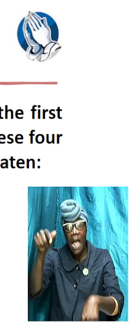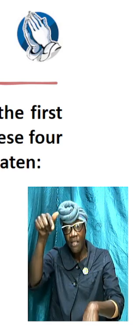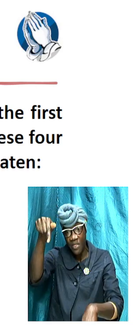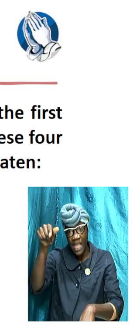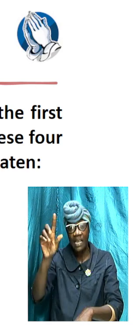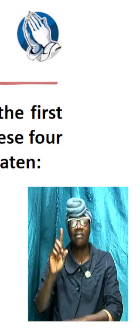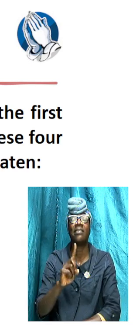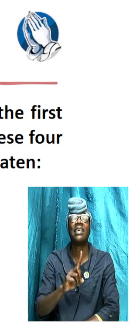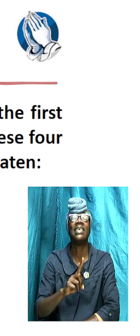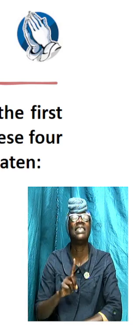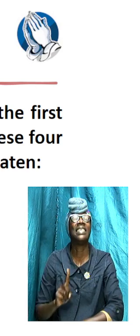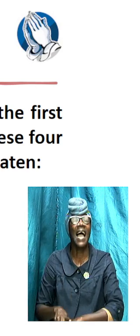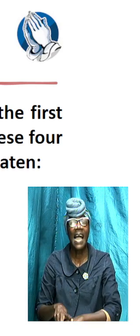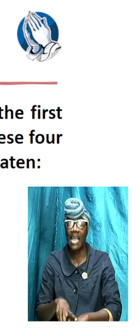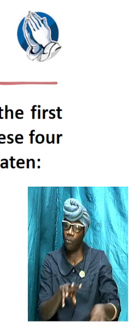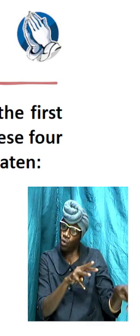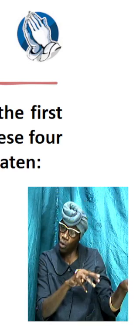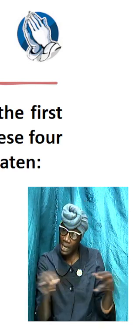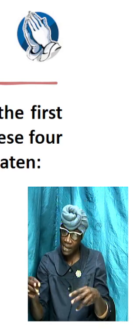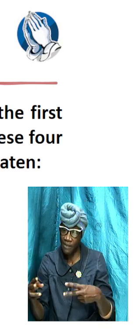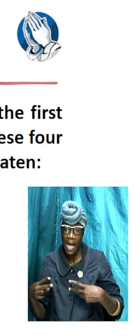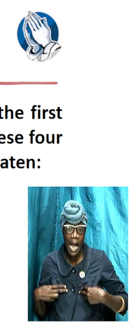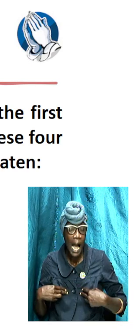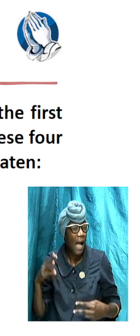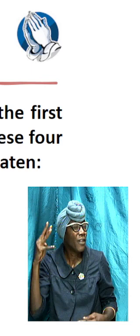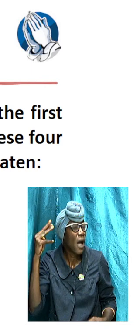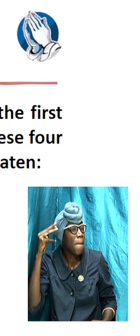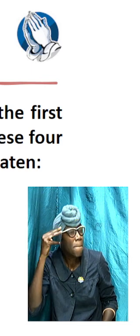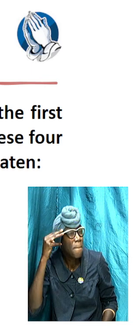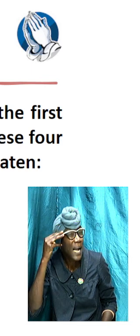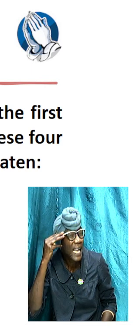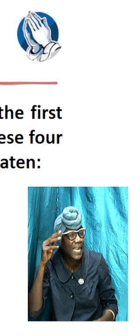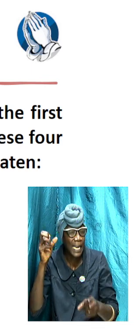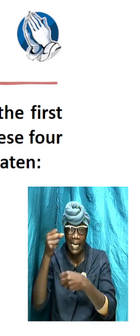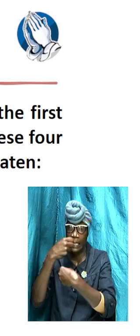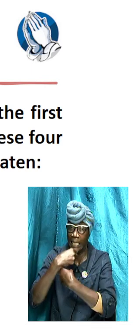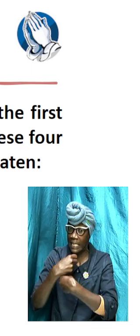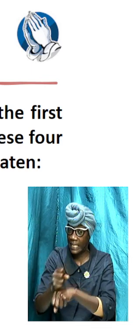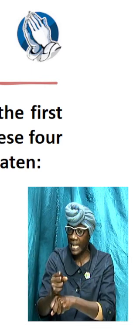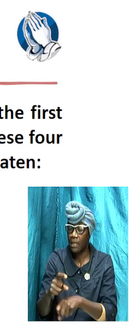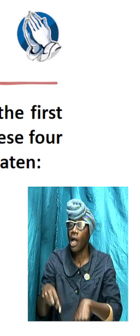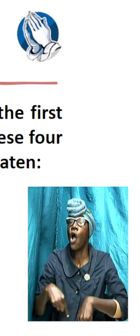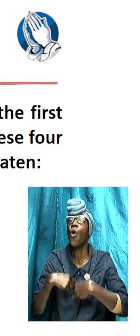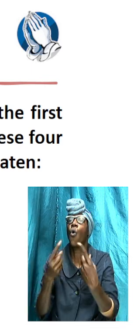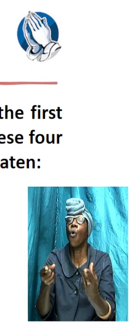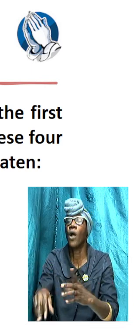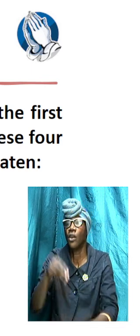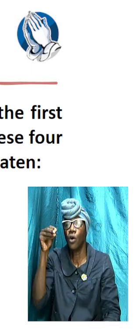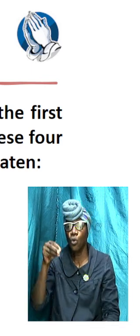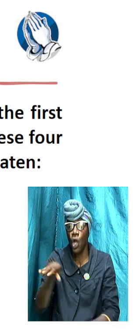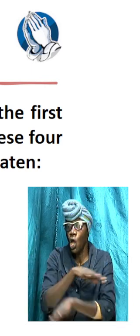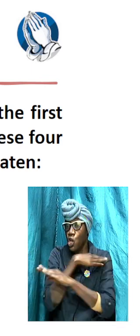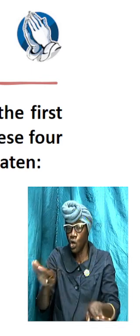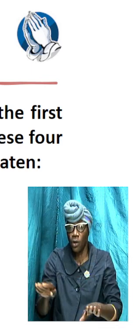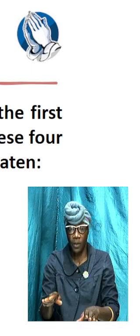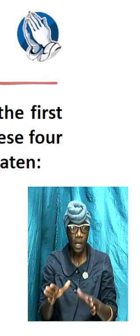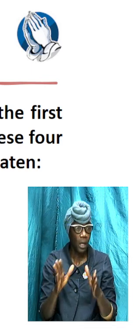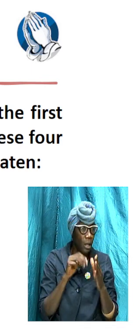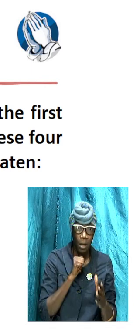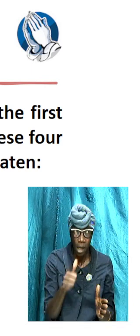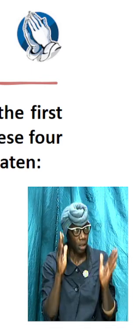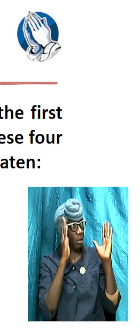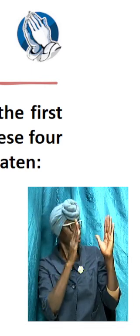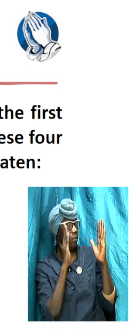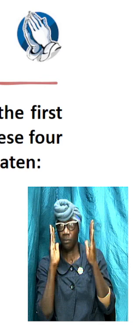ready now to leave. Amen. Have your mind so set on going out, amen, that nothing can distract you. Everything that